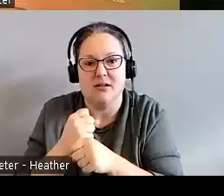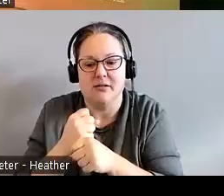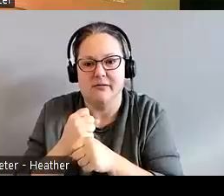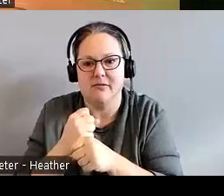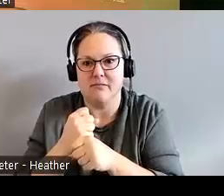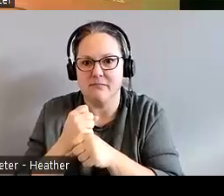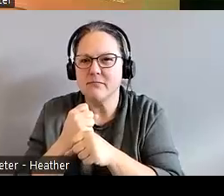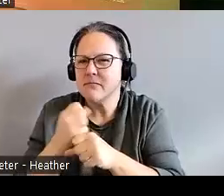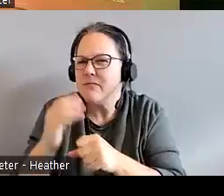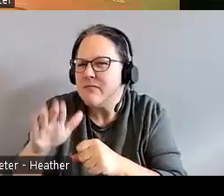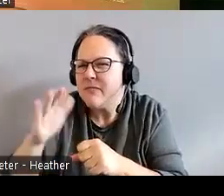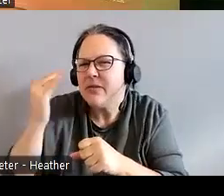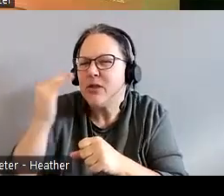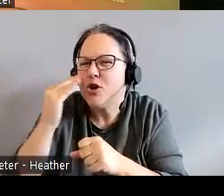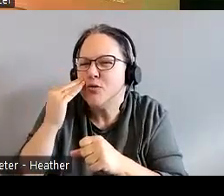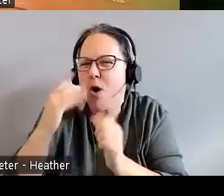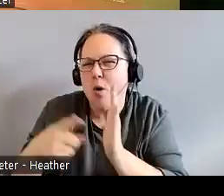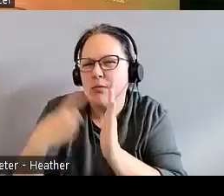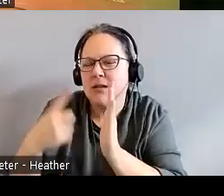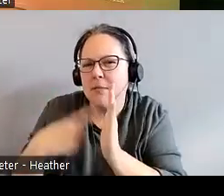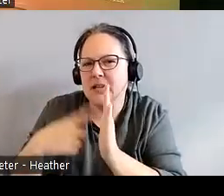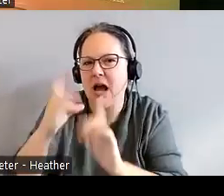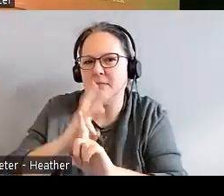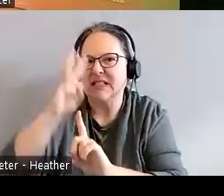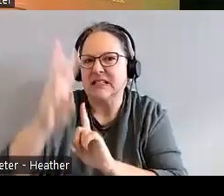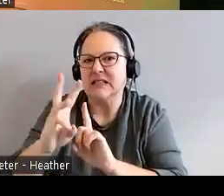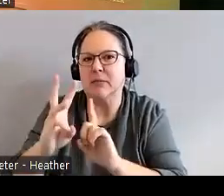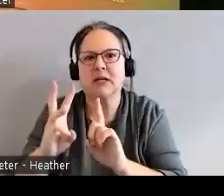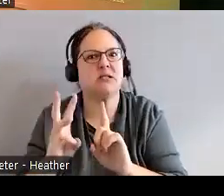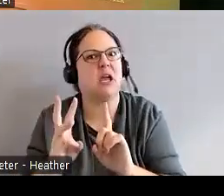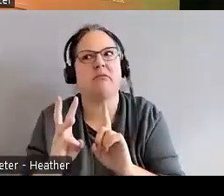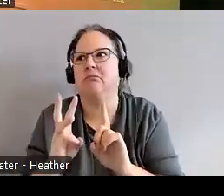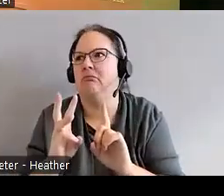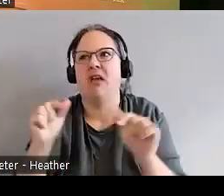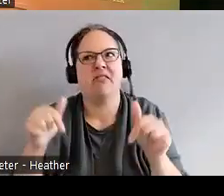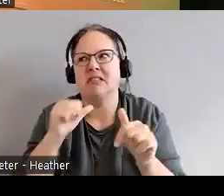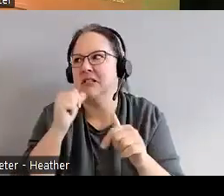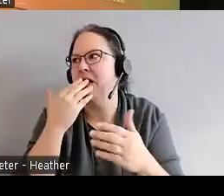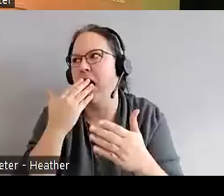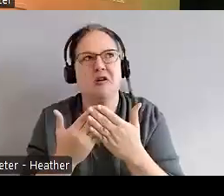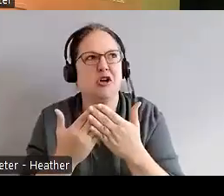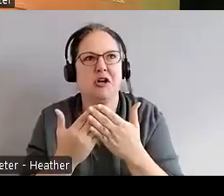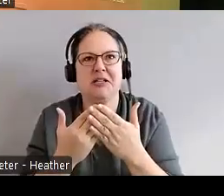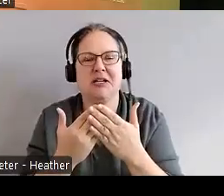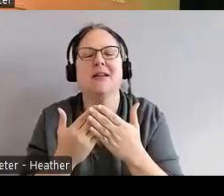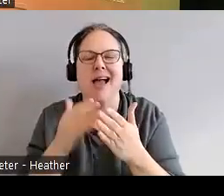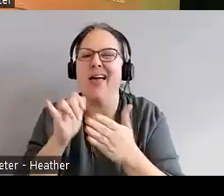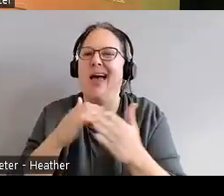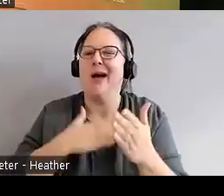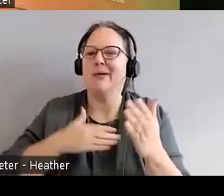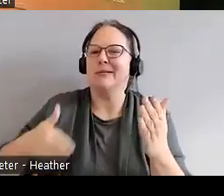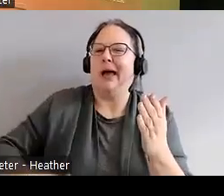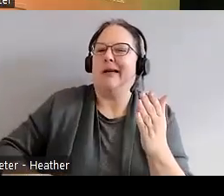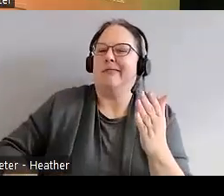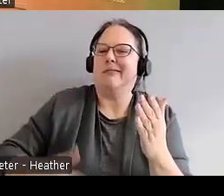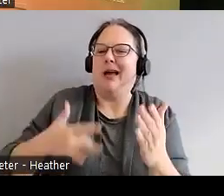sometimes within 6 months, you're in trouble. And this was the distinct feeling that I had, because